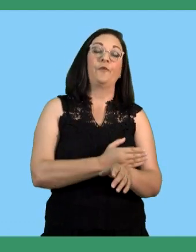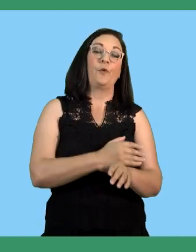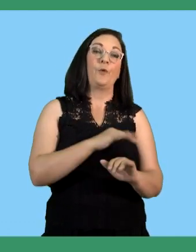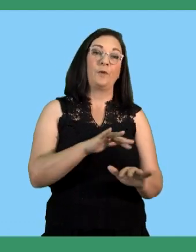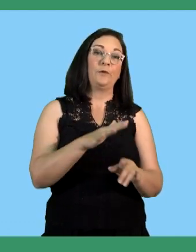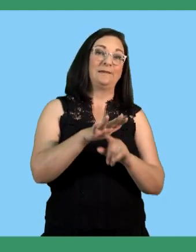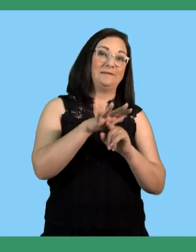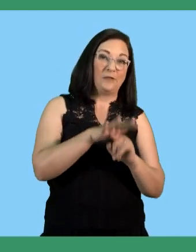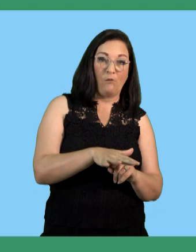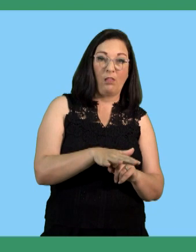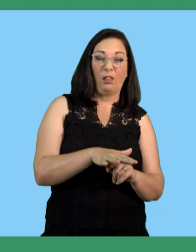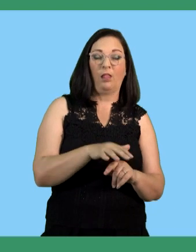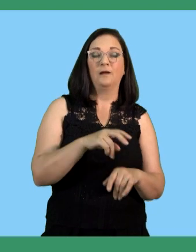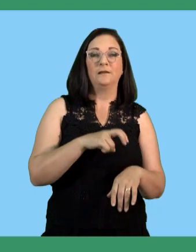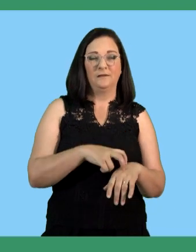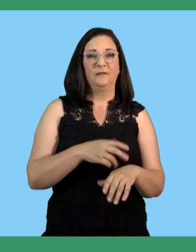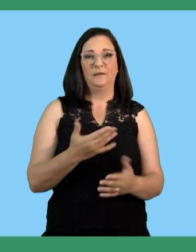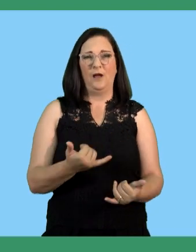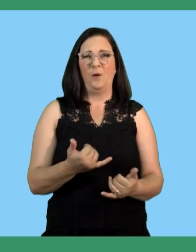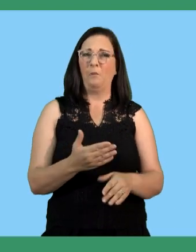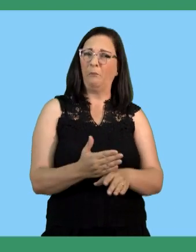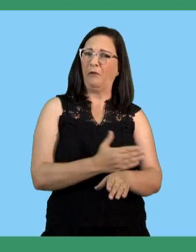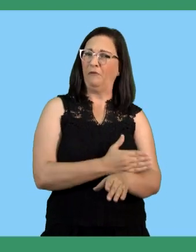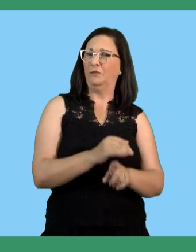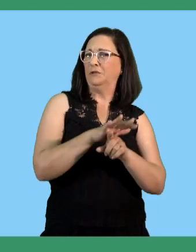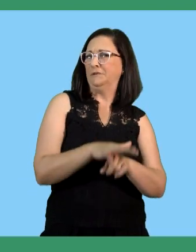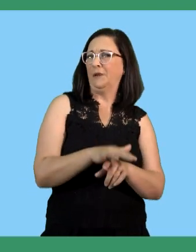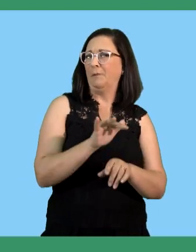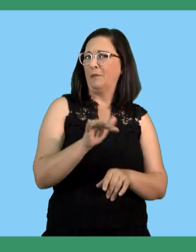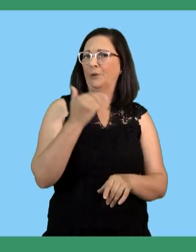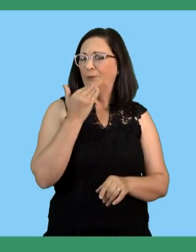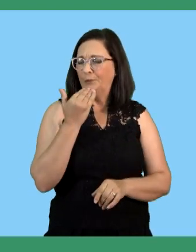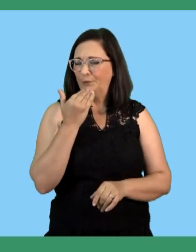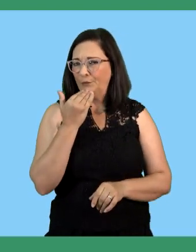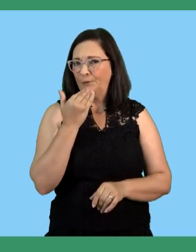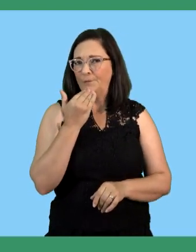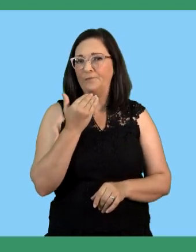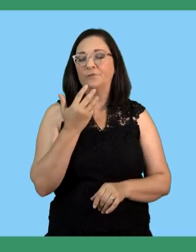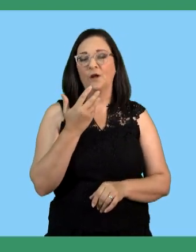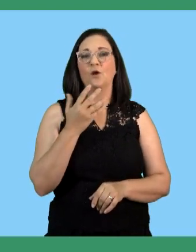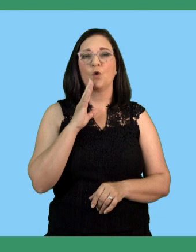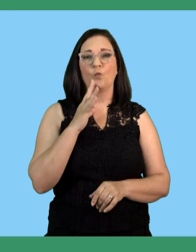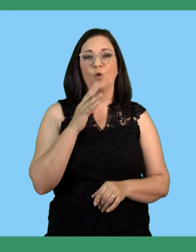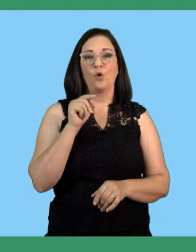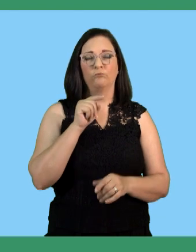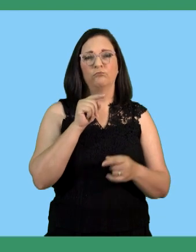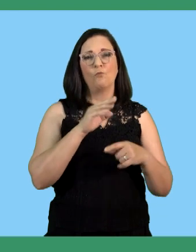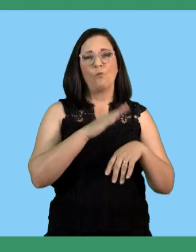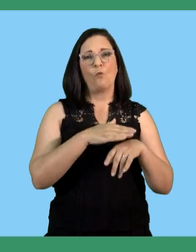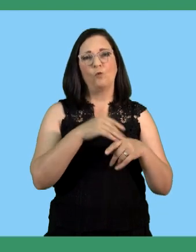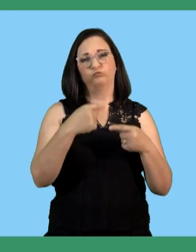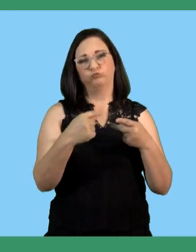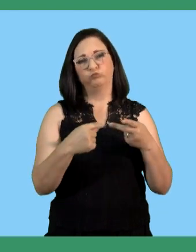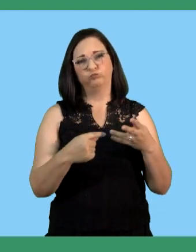previously disadvantaged people. So you might ask yourself, who are these previously disadvantaged people that we're talking about? We'll speak more about